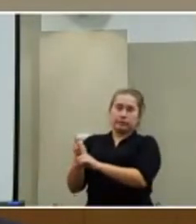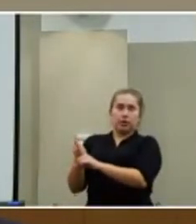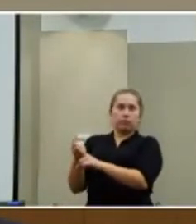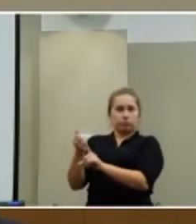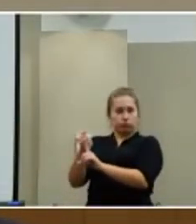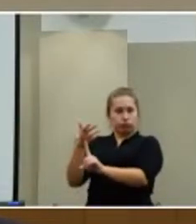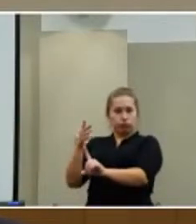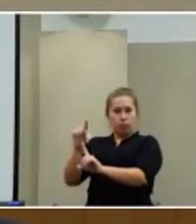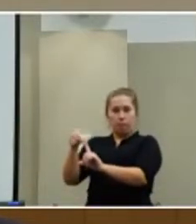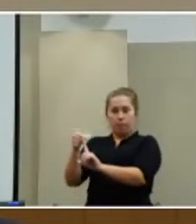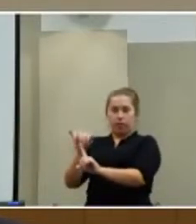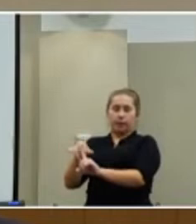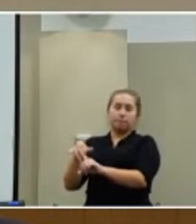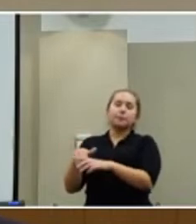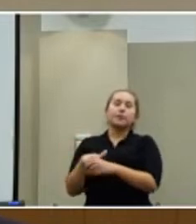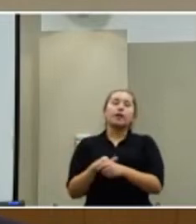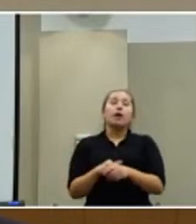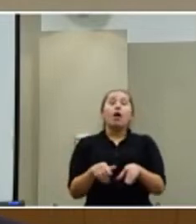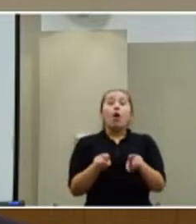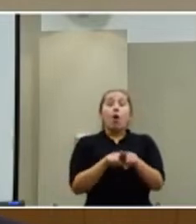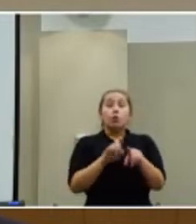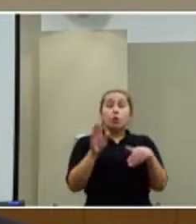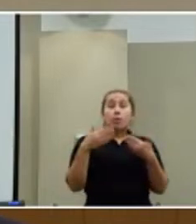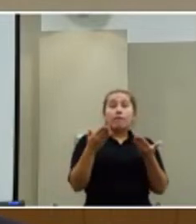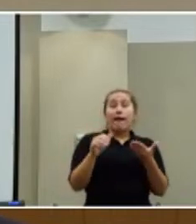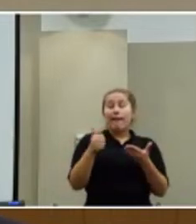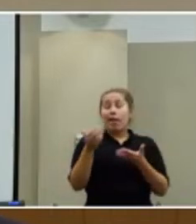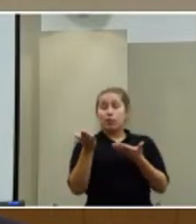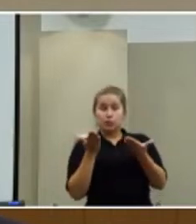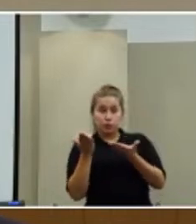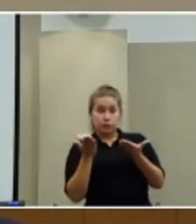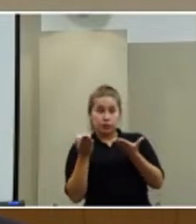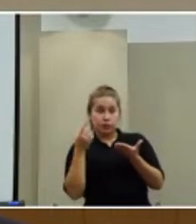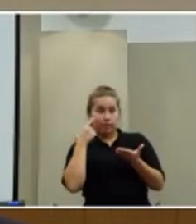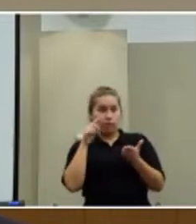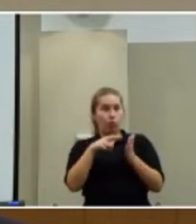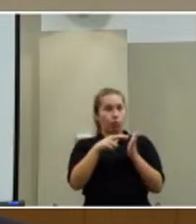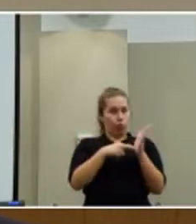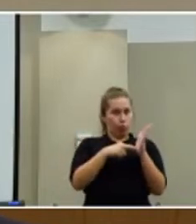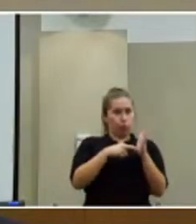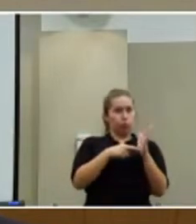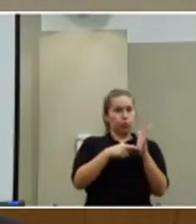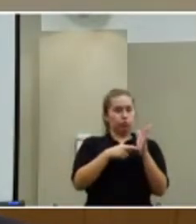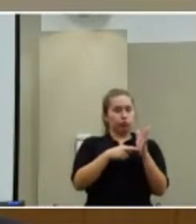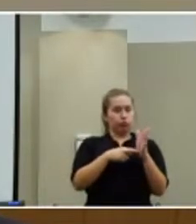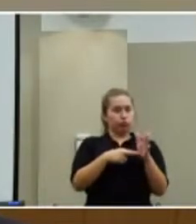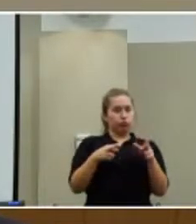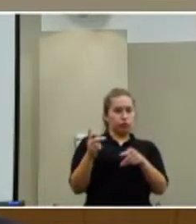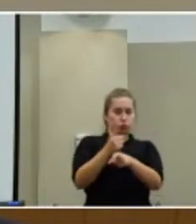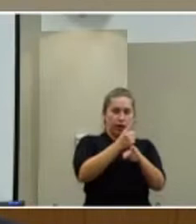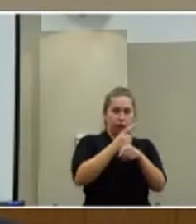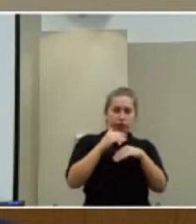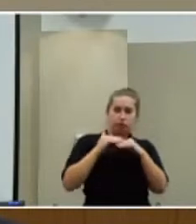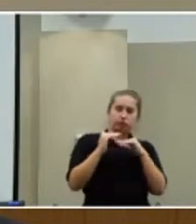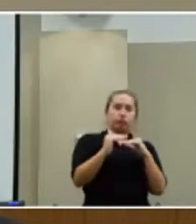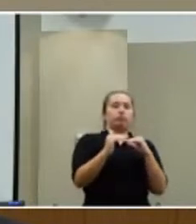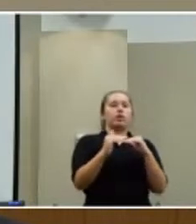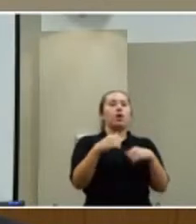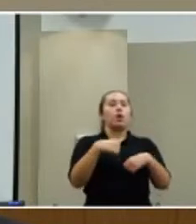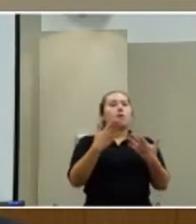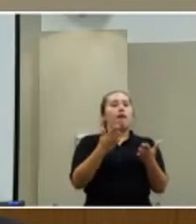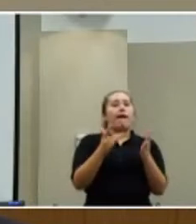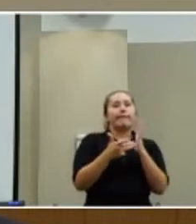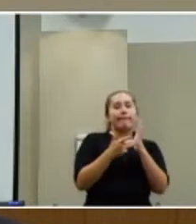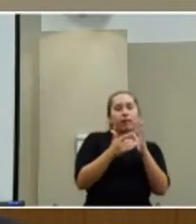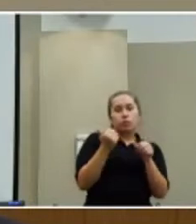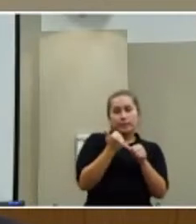now. But we also provide a lot of other services for the rules and the regulations that we develop. We provide technical assistance